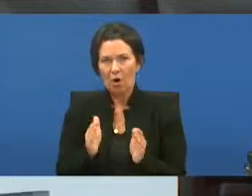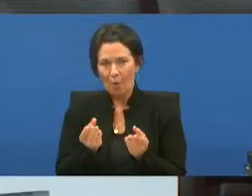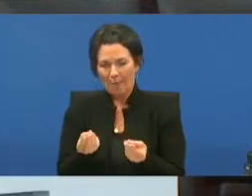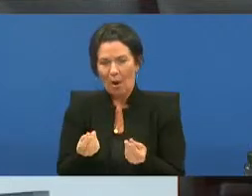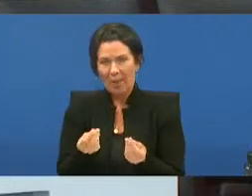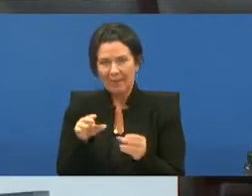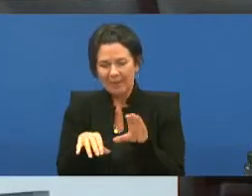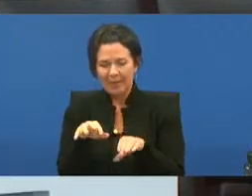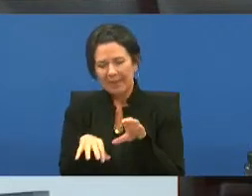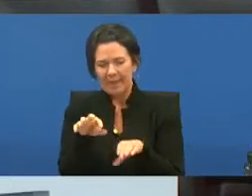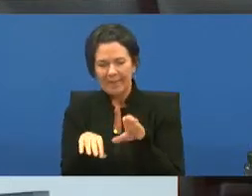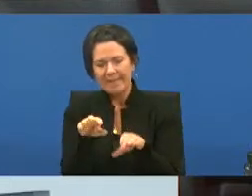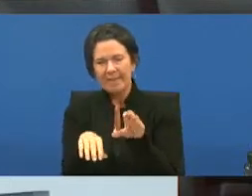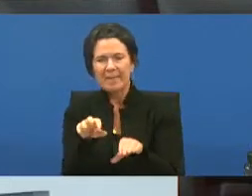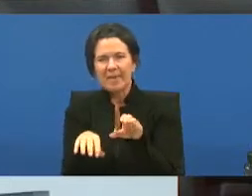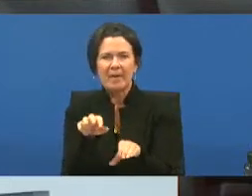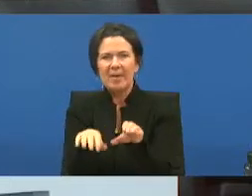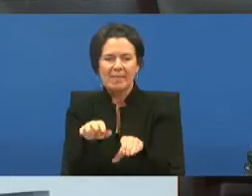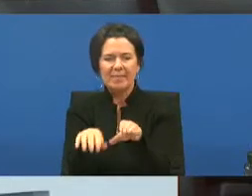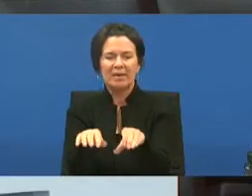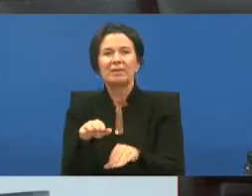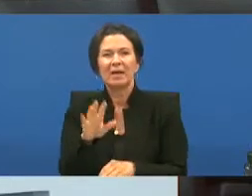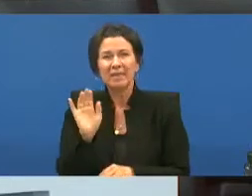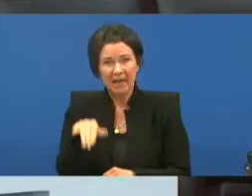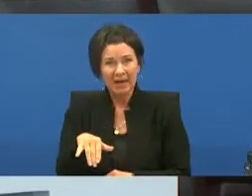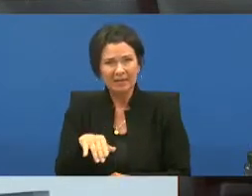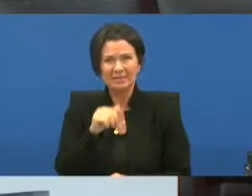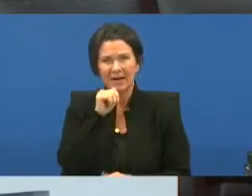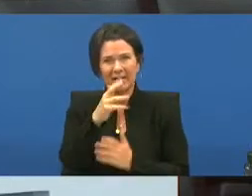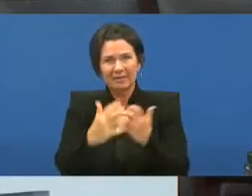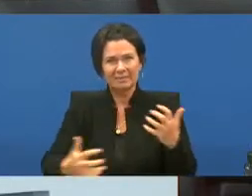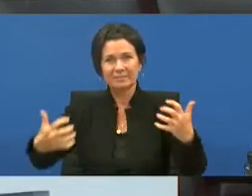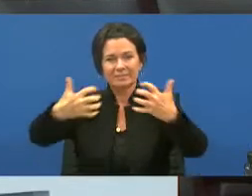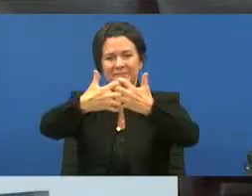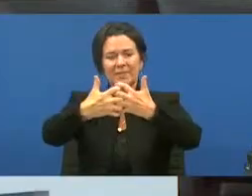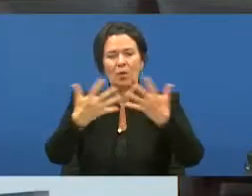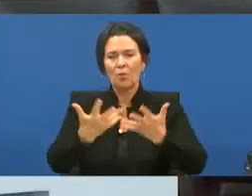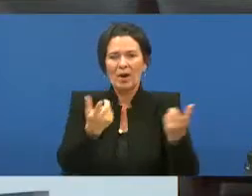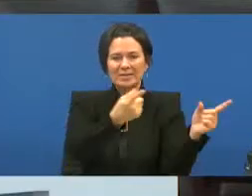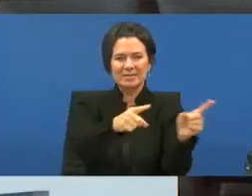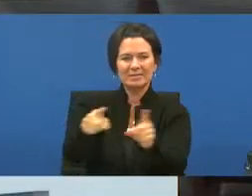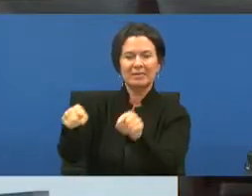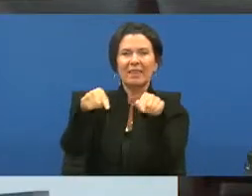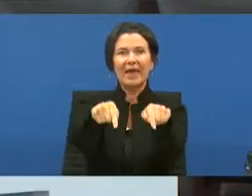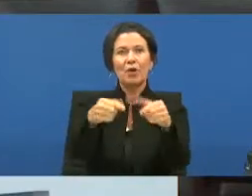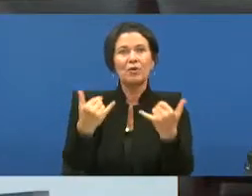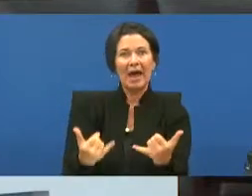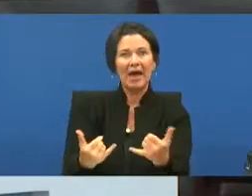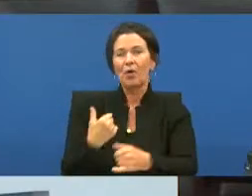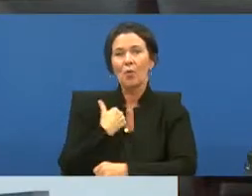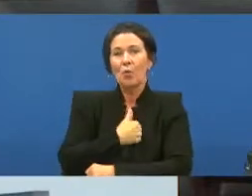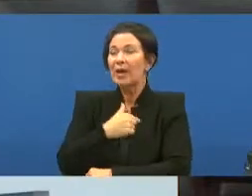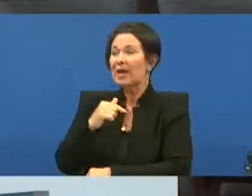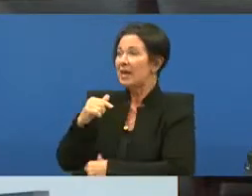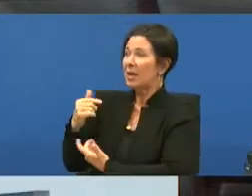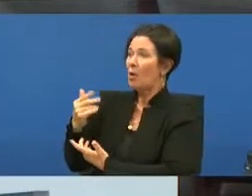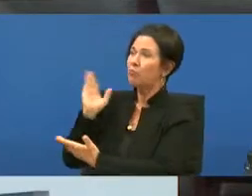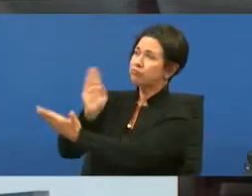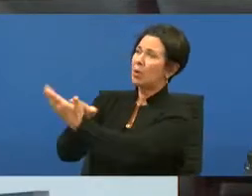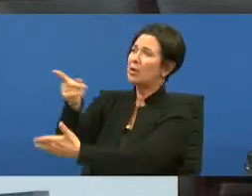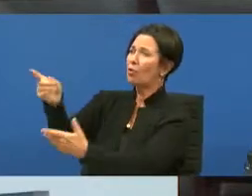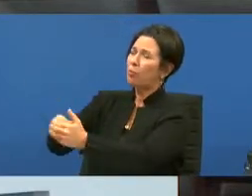intense development that would permanently change the character of our current community. Let me be clear, we're not against growth, we're